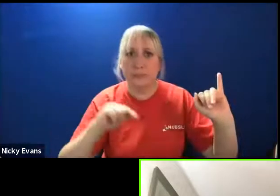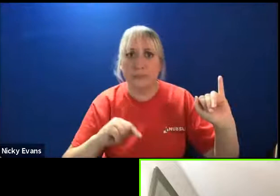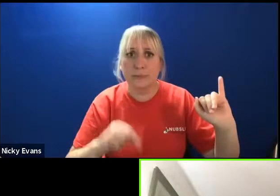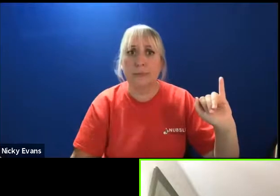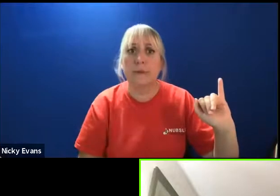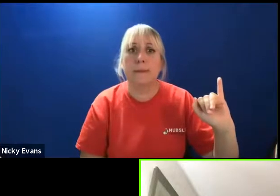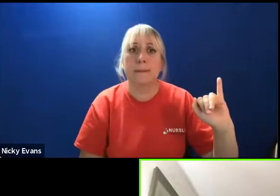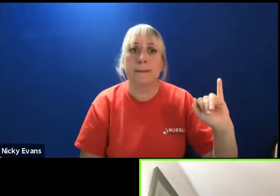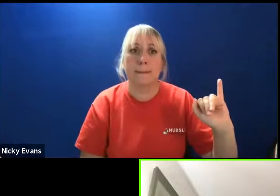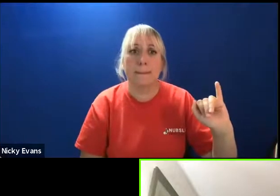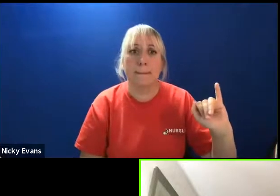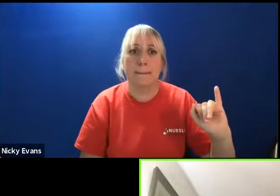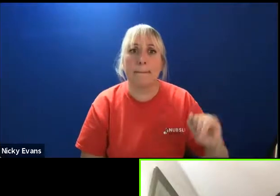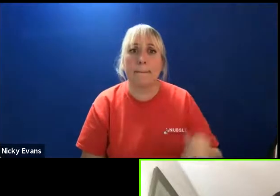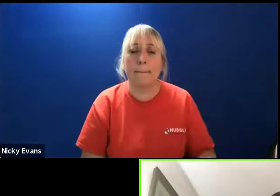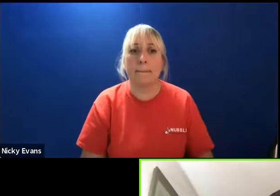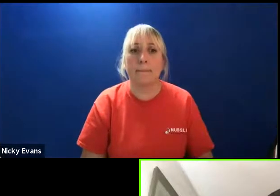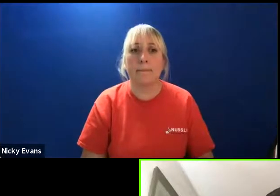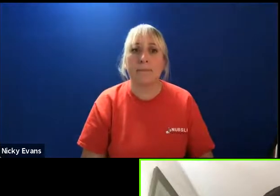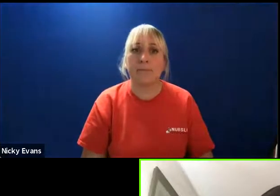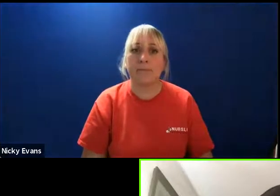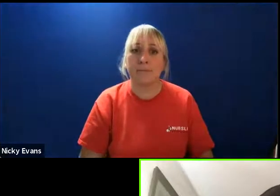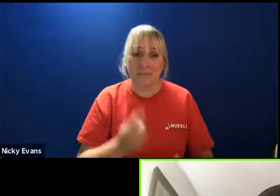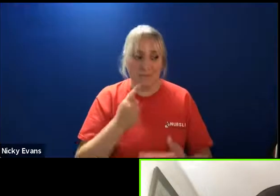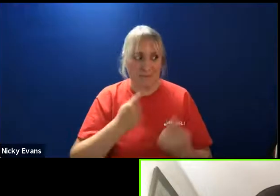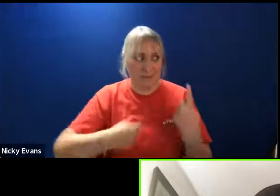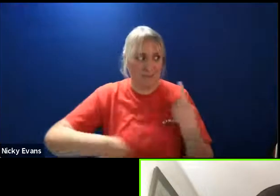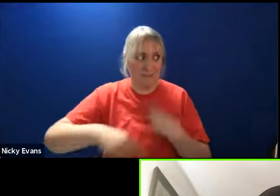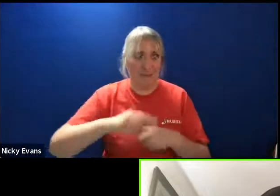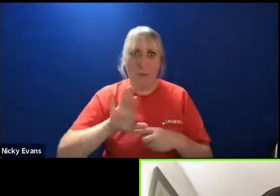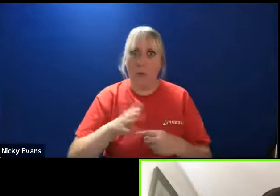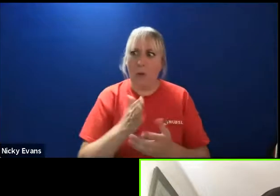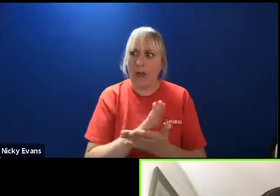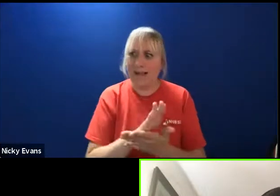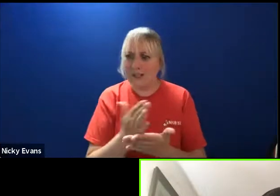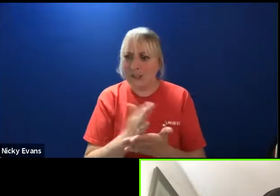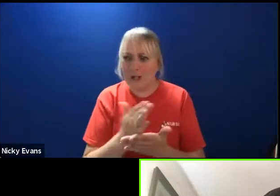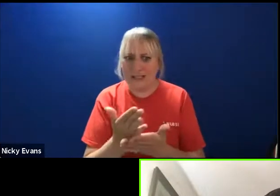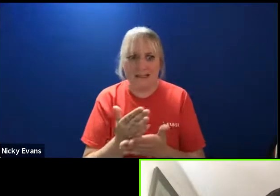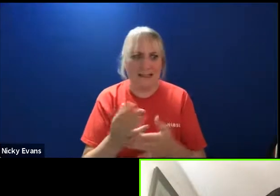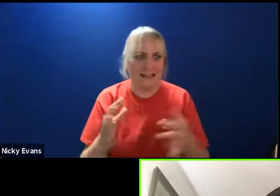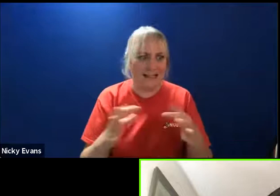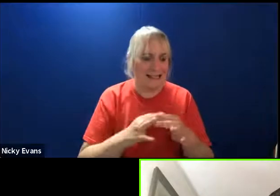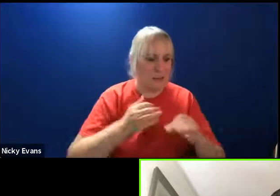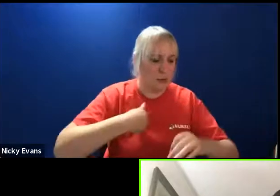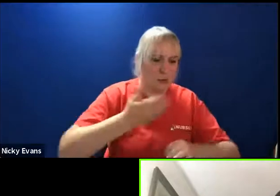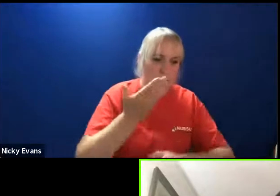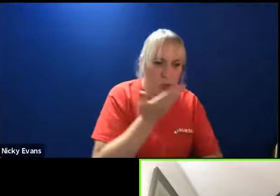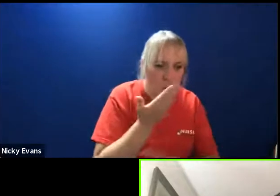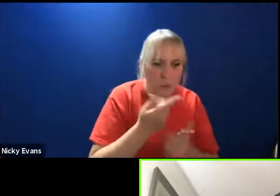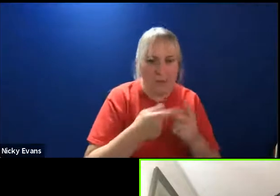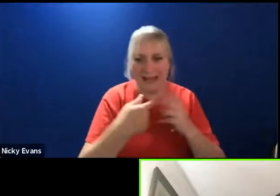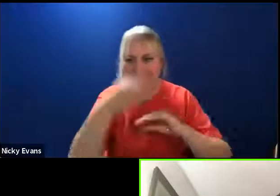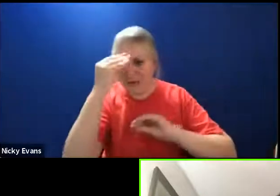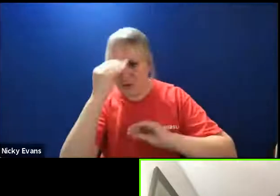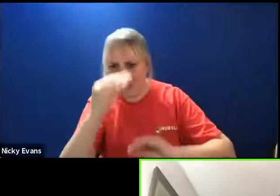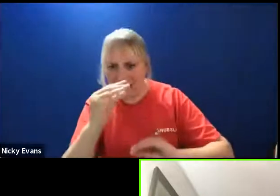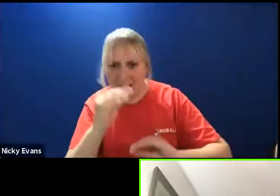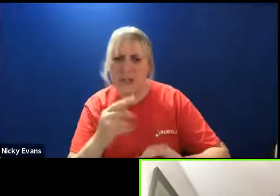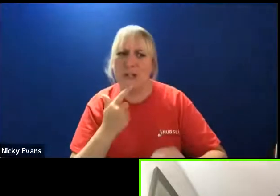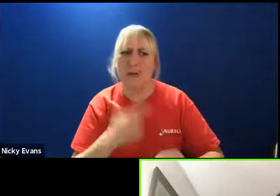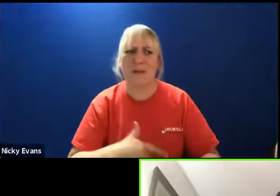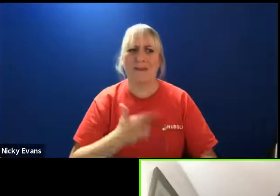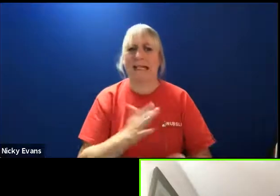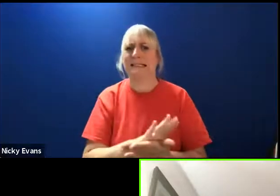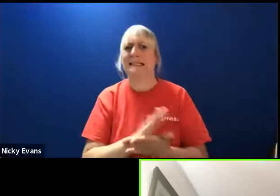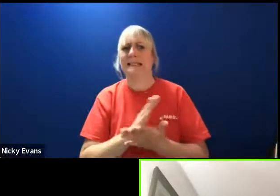and I guess real unsettling times in our schools and in education, they're words that we can really hold